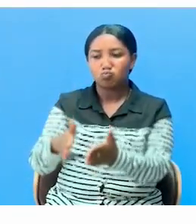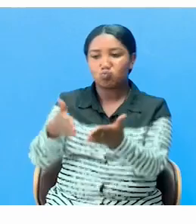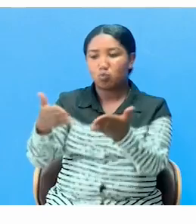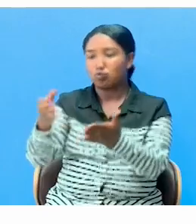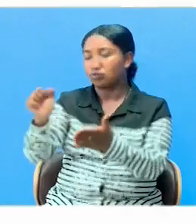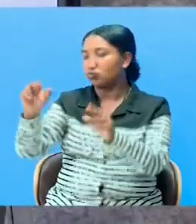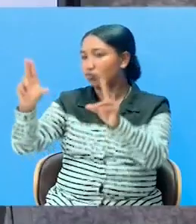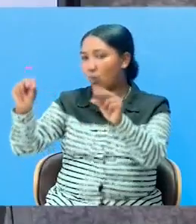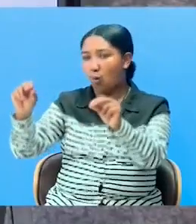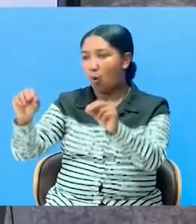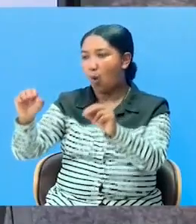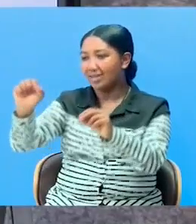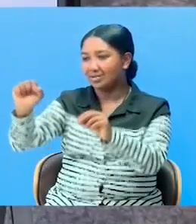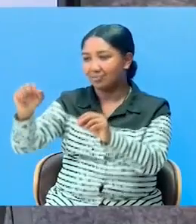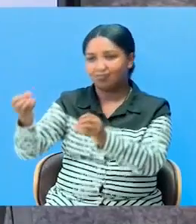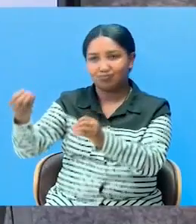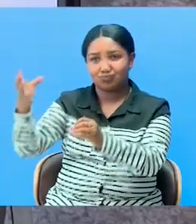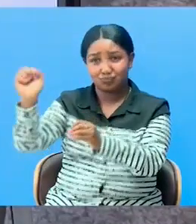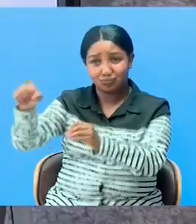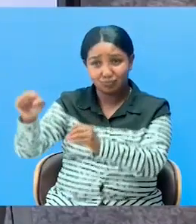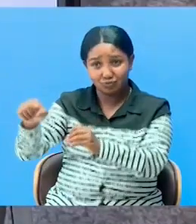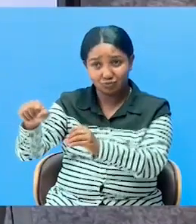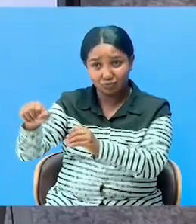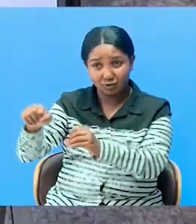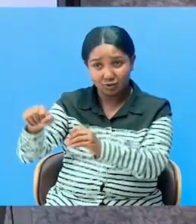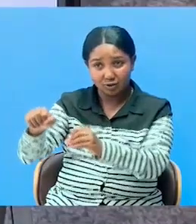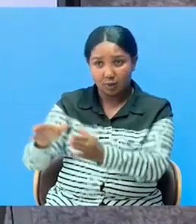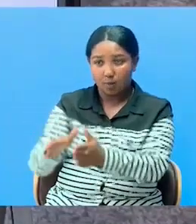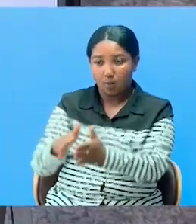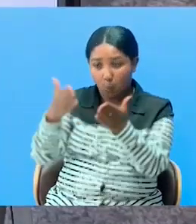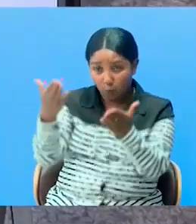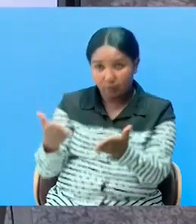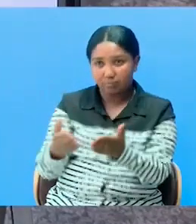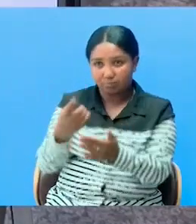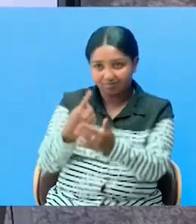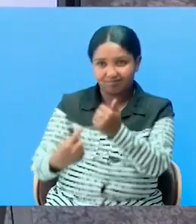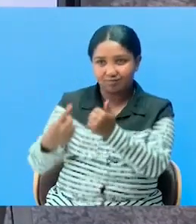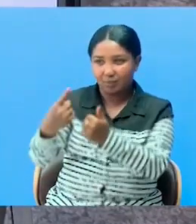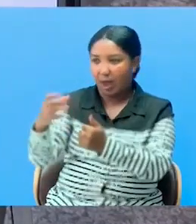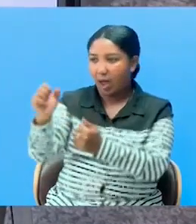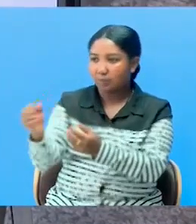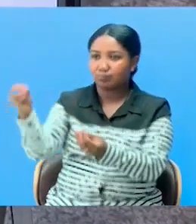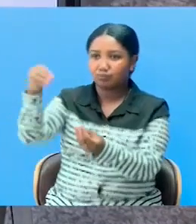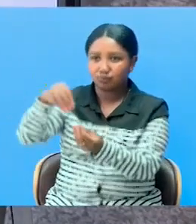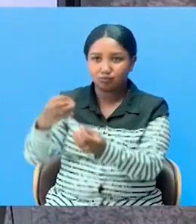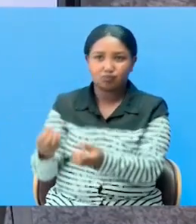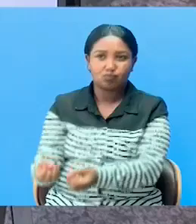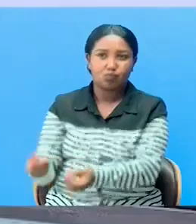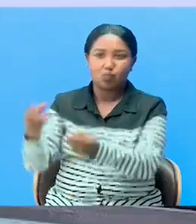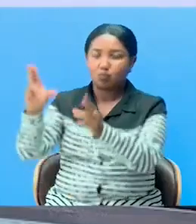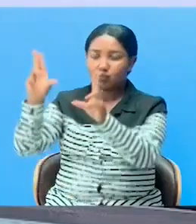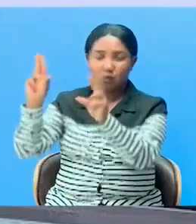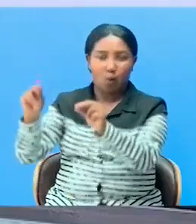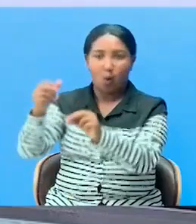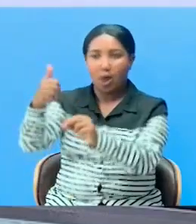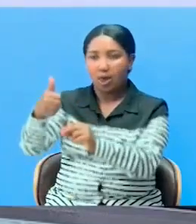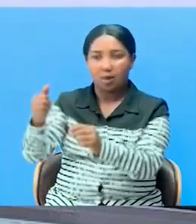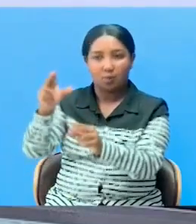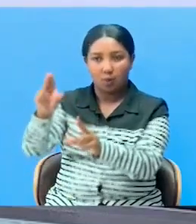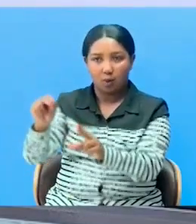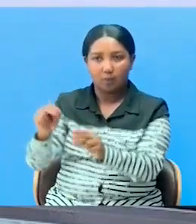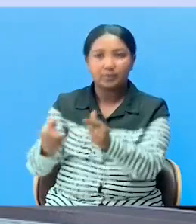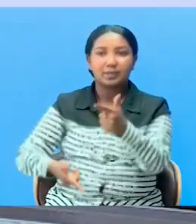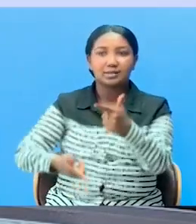we can't say this one because books is plural. S or with plural noun we cannot use a.